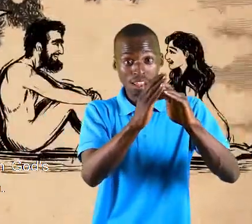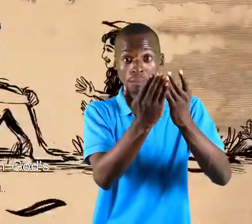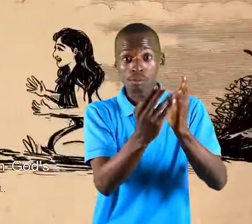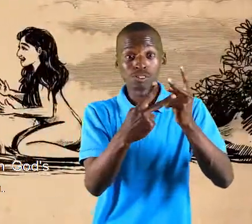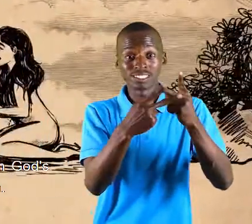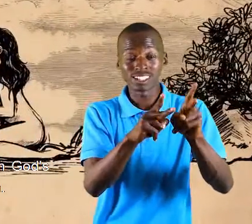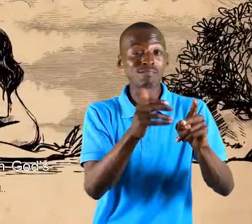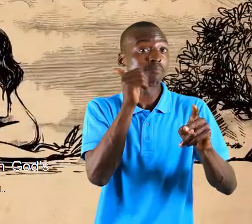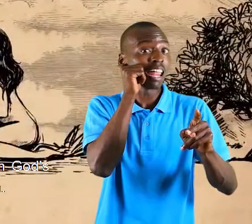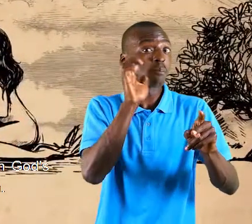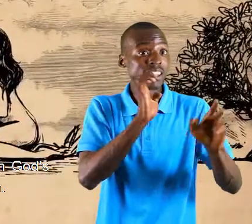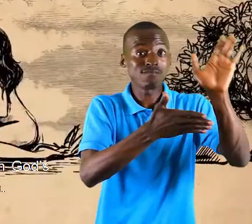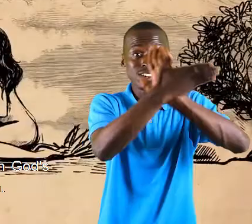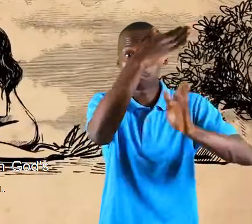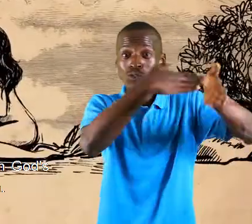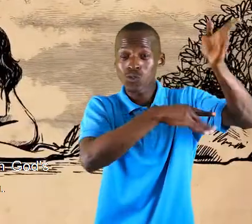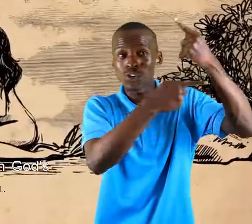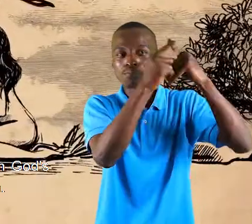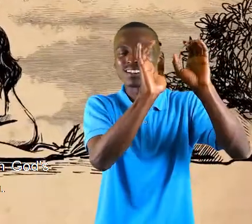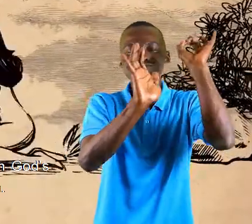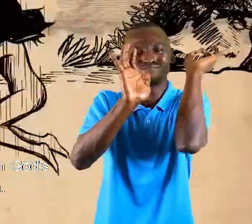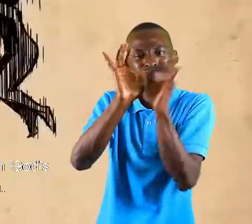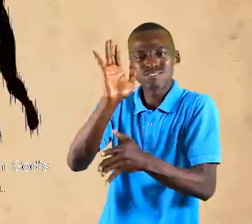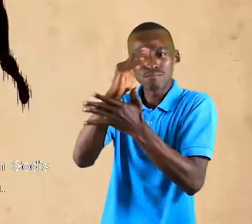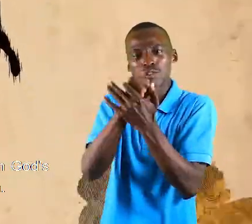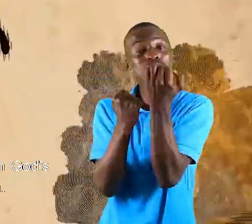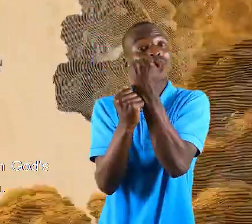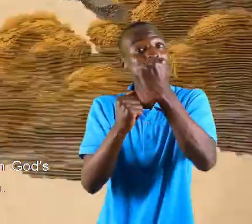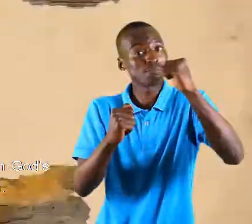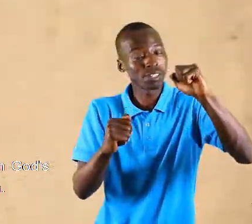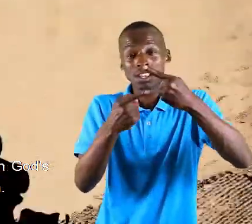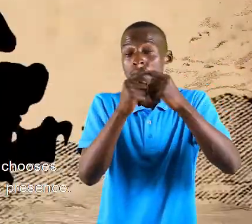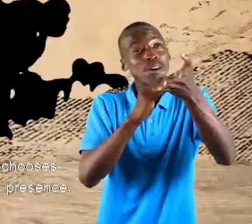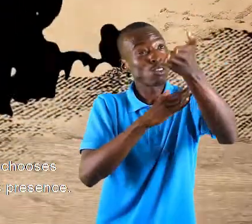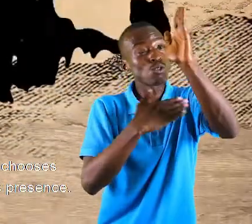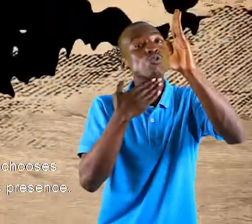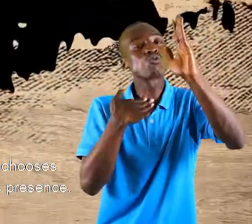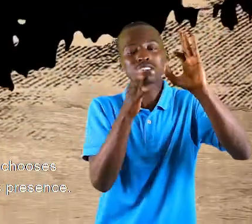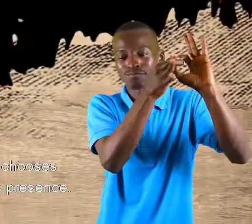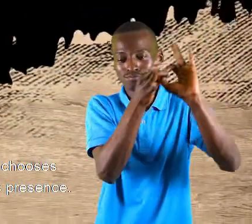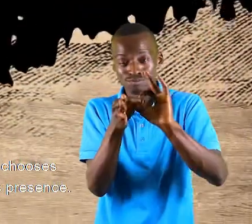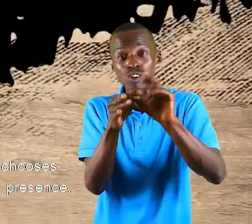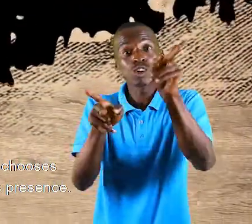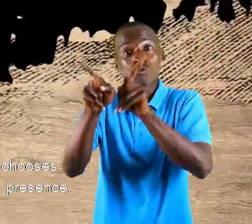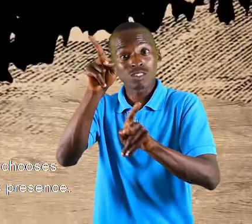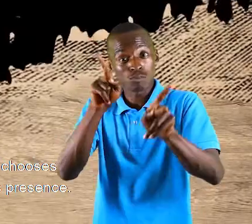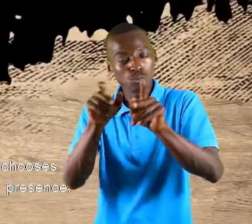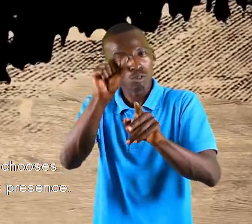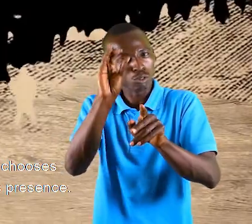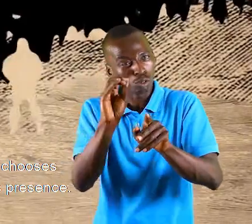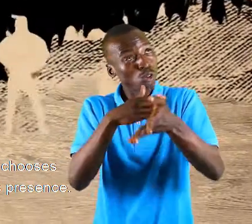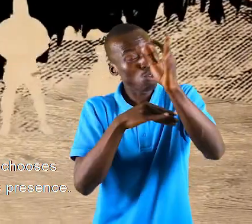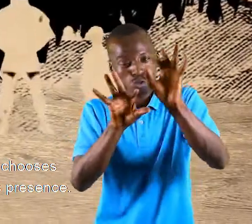Bible began with humans in God's presence, but they were banished because of their rebellion. However, God wants to be in relationship